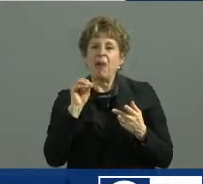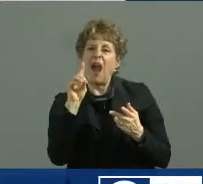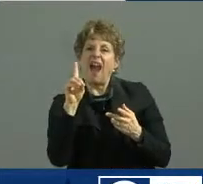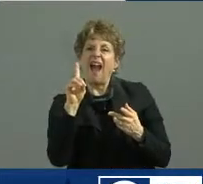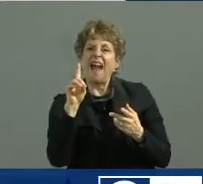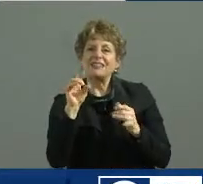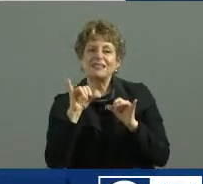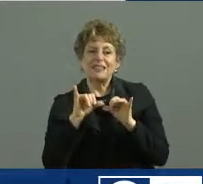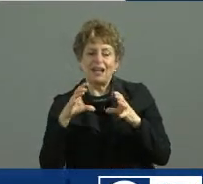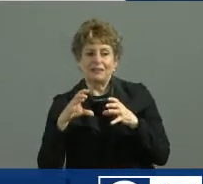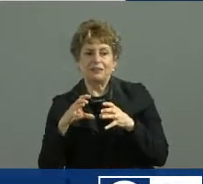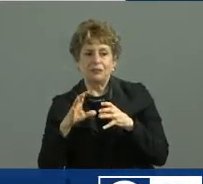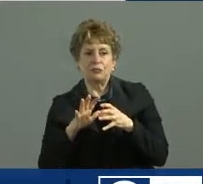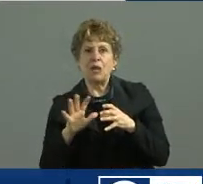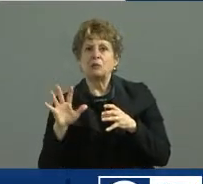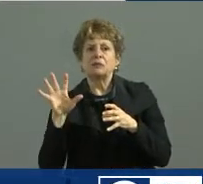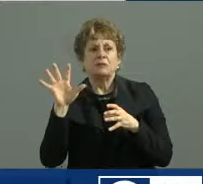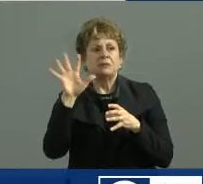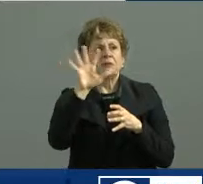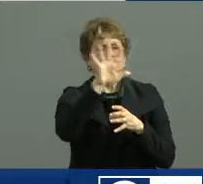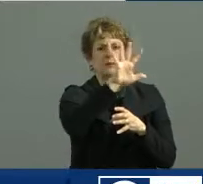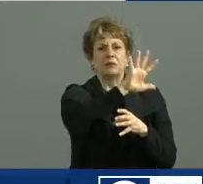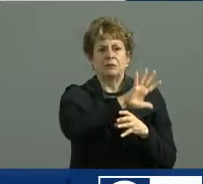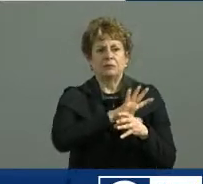are throughout the counties, and those have been